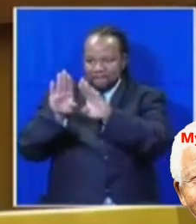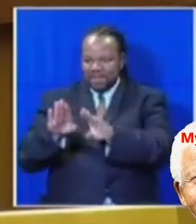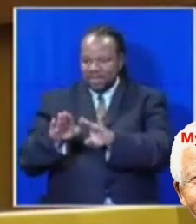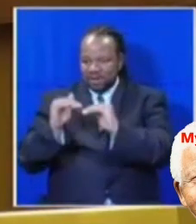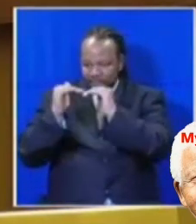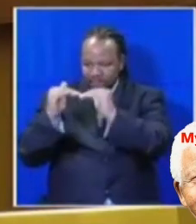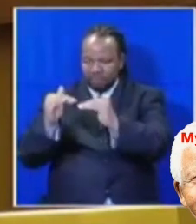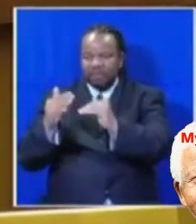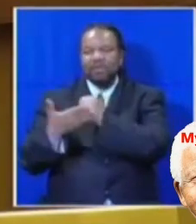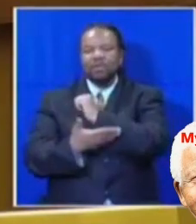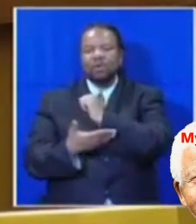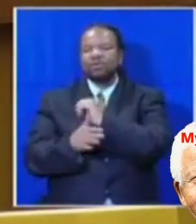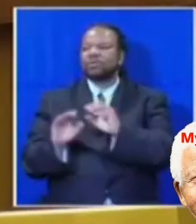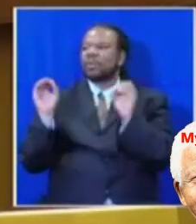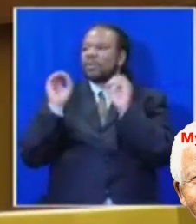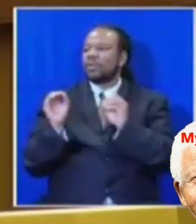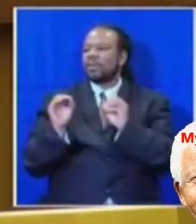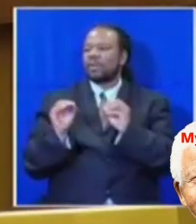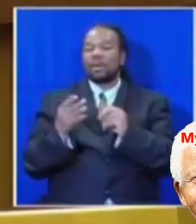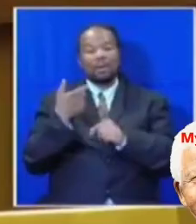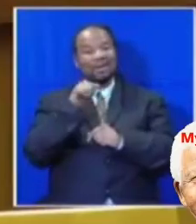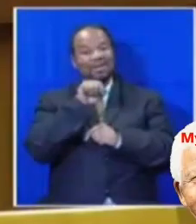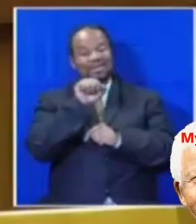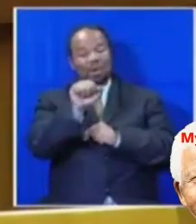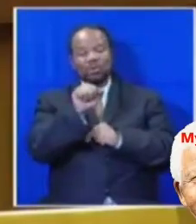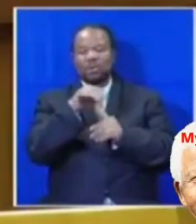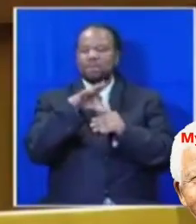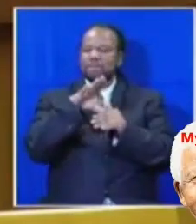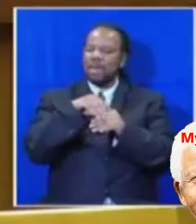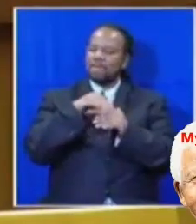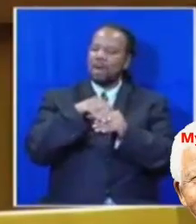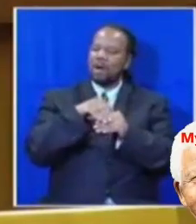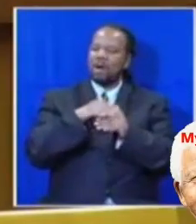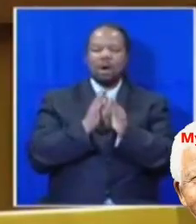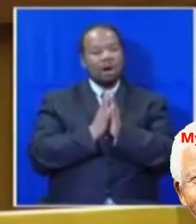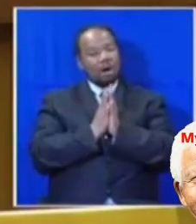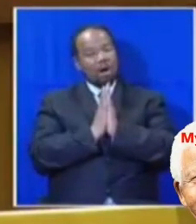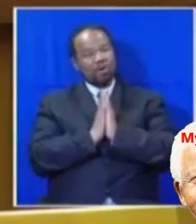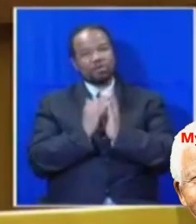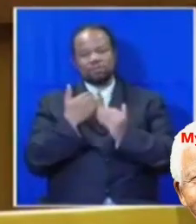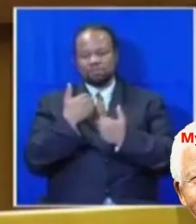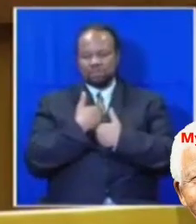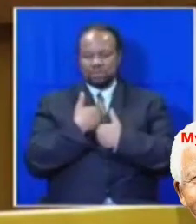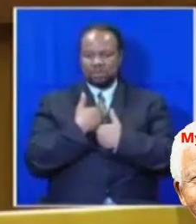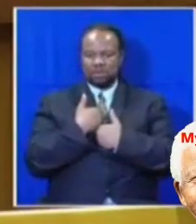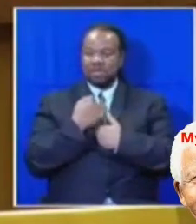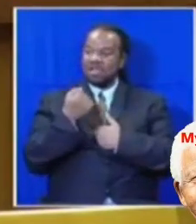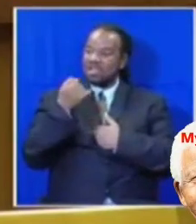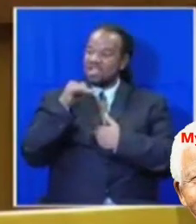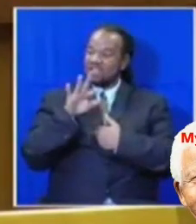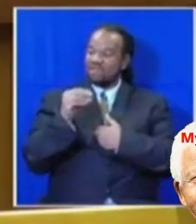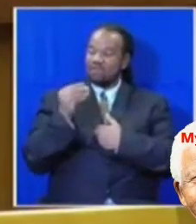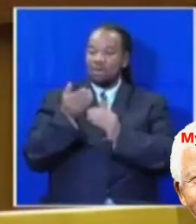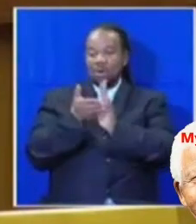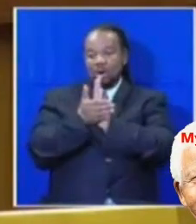continent. The members who are asking me if you have the capacity to